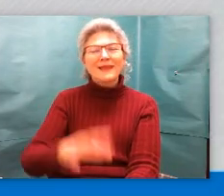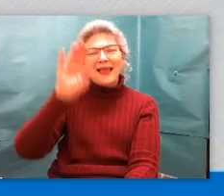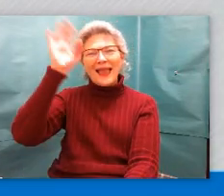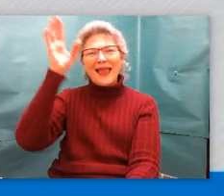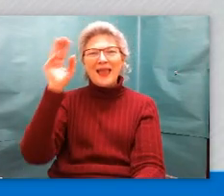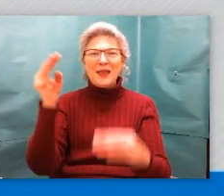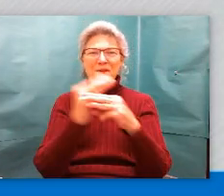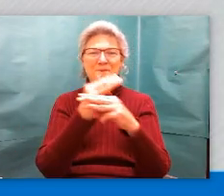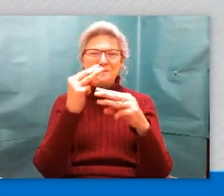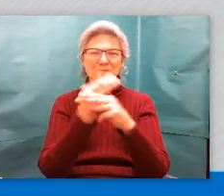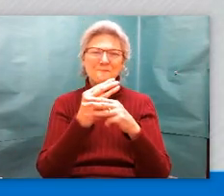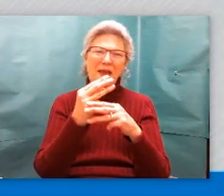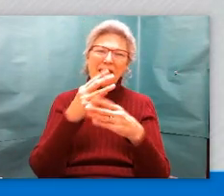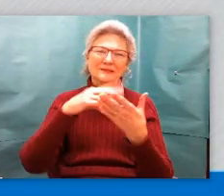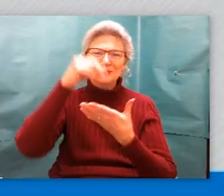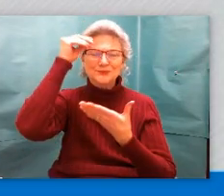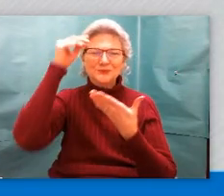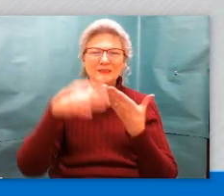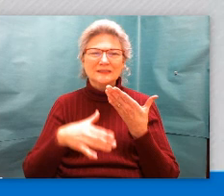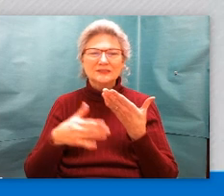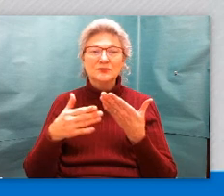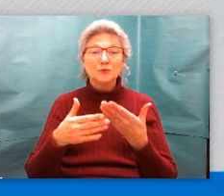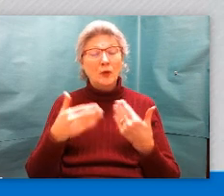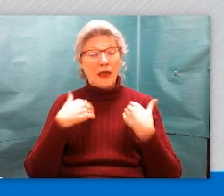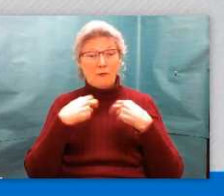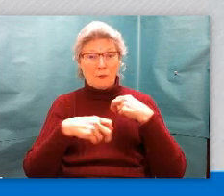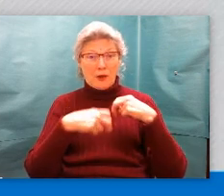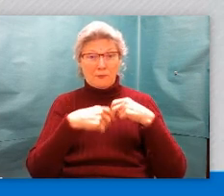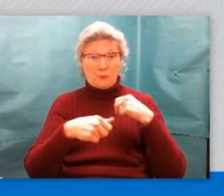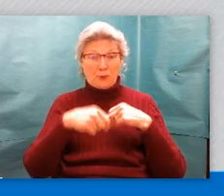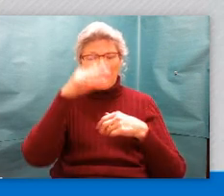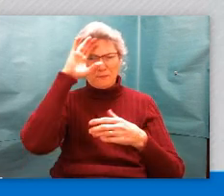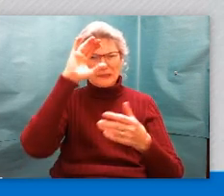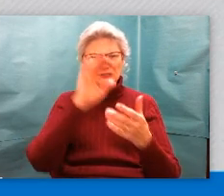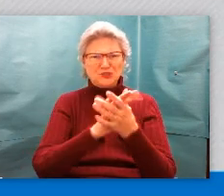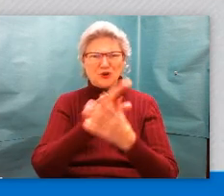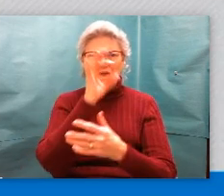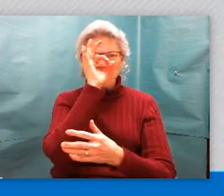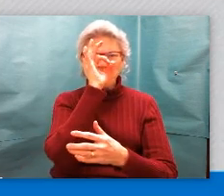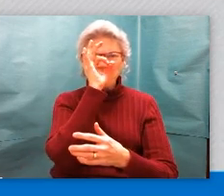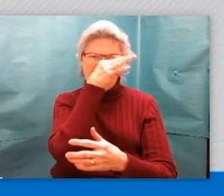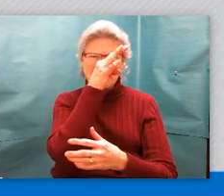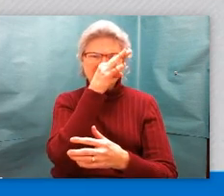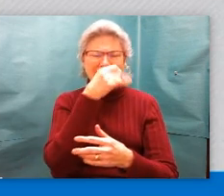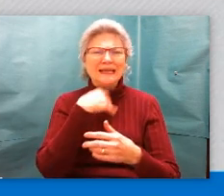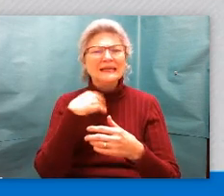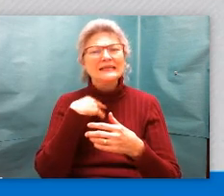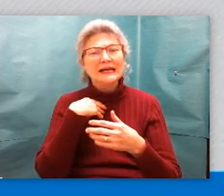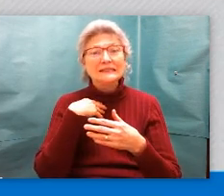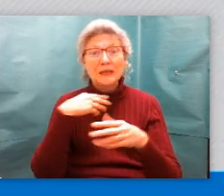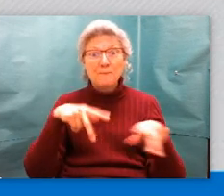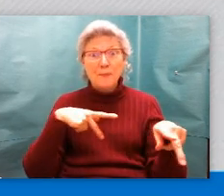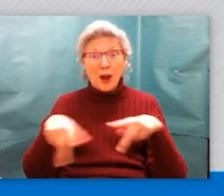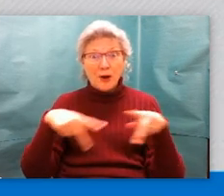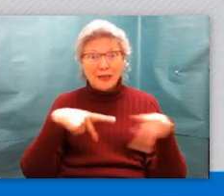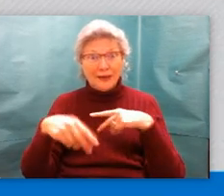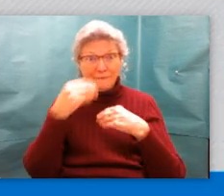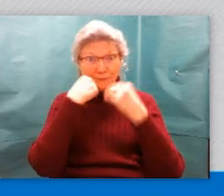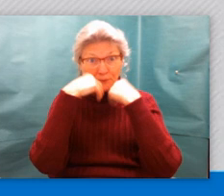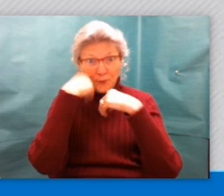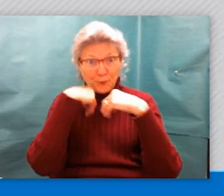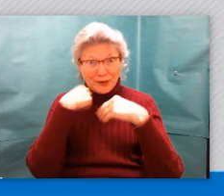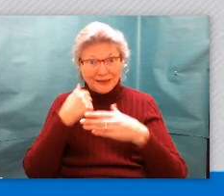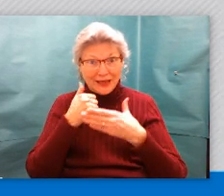Hey, mathematicians, we have a problem here with Mr. Fox. He is having a dinner party and we need to help him out. So let's